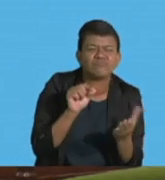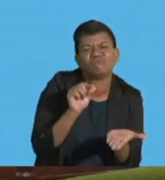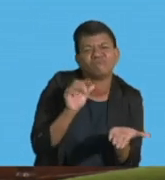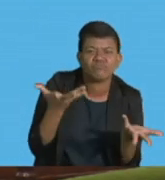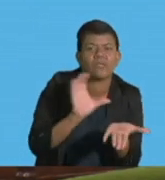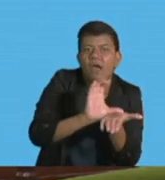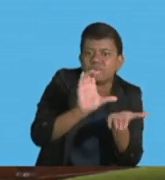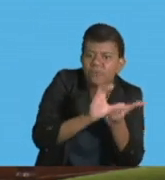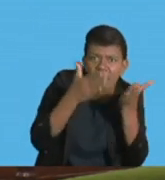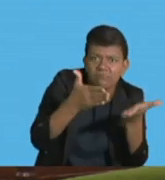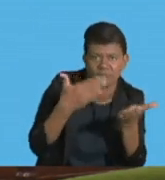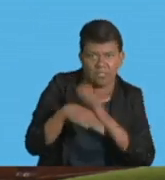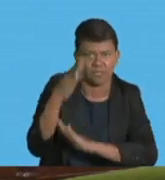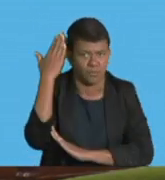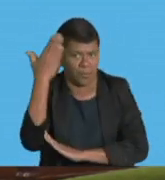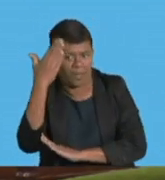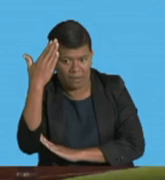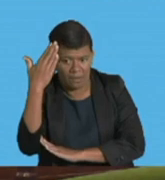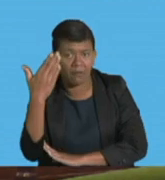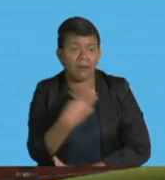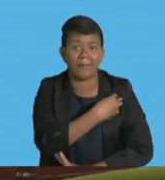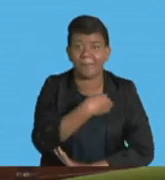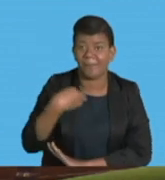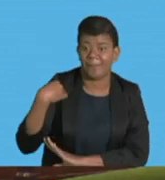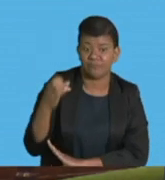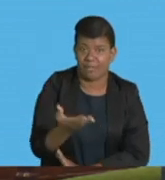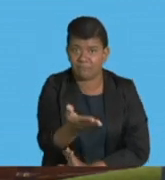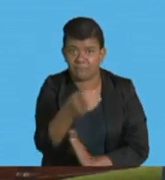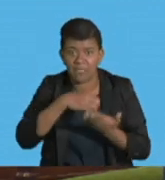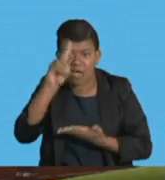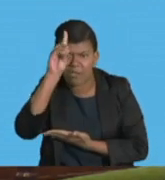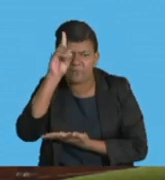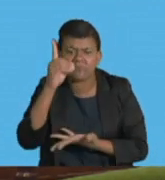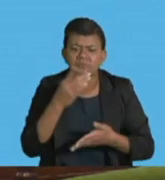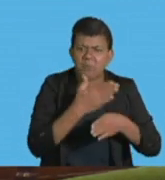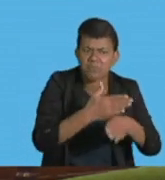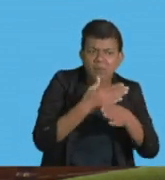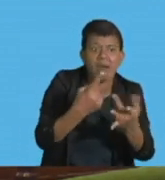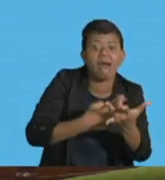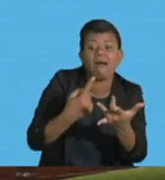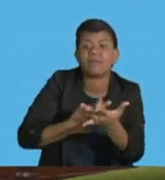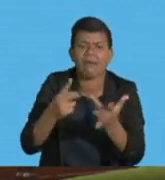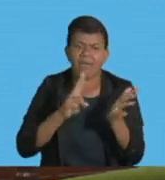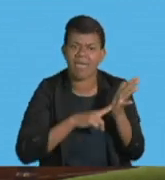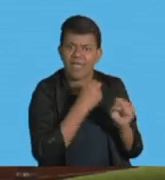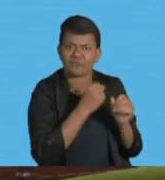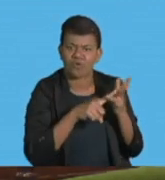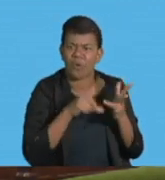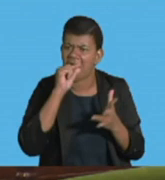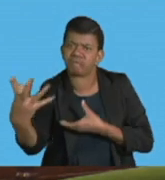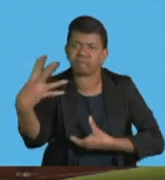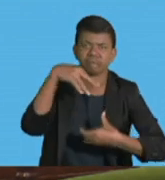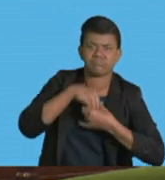the Ministry is competing with higher education institutions and NGOs to employ a small number of qualified counsellors which currently